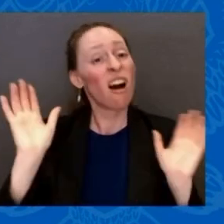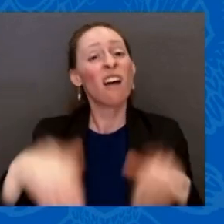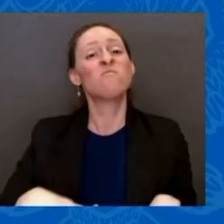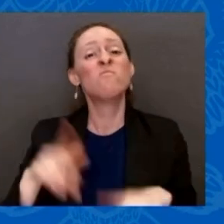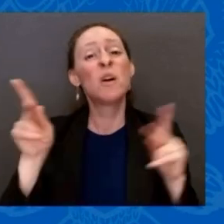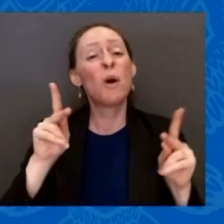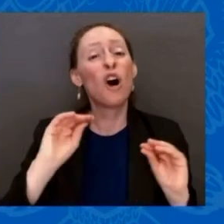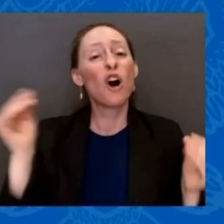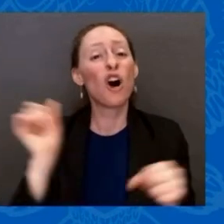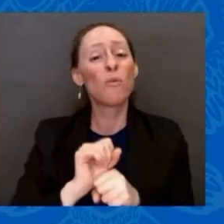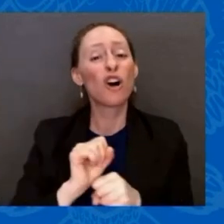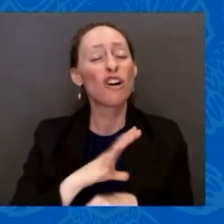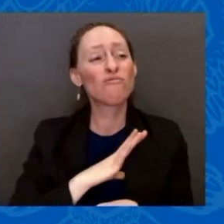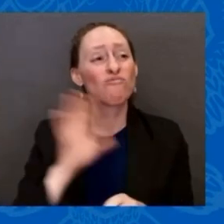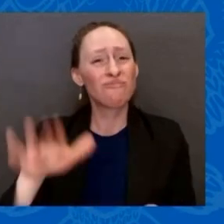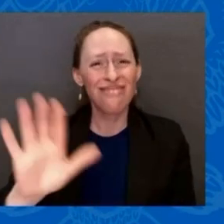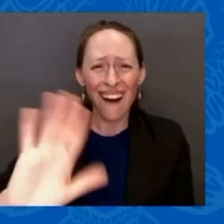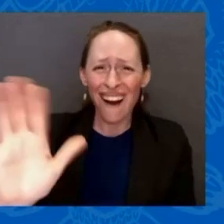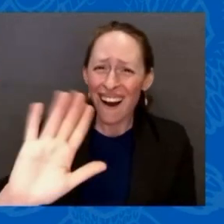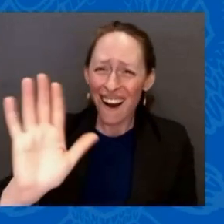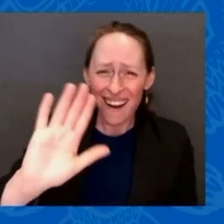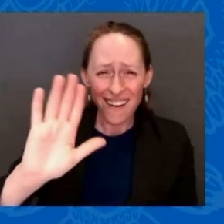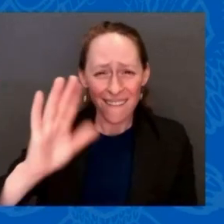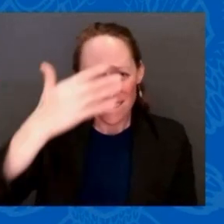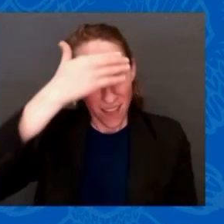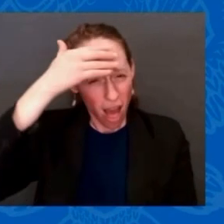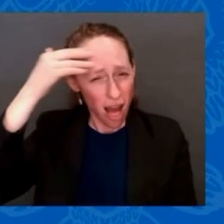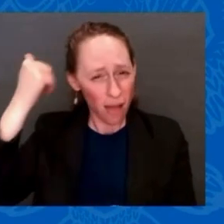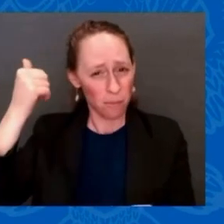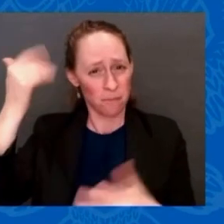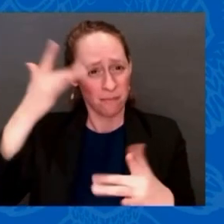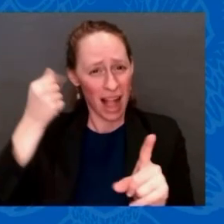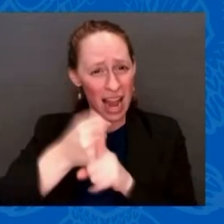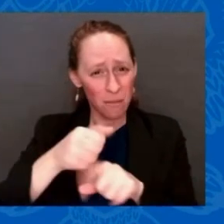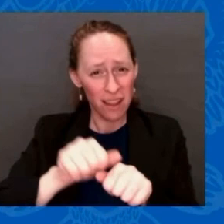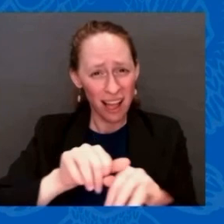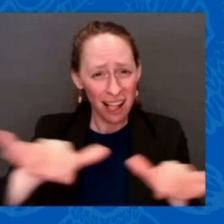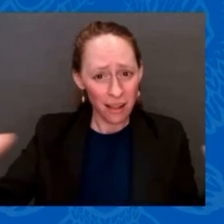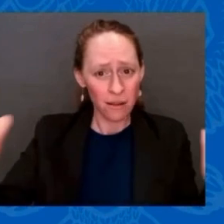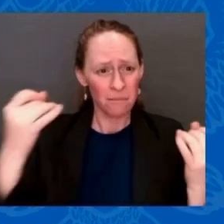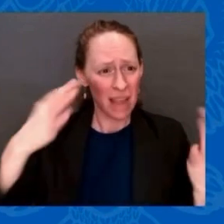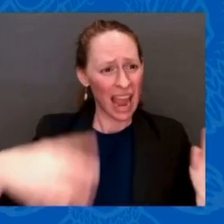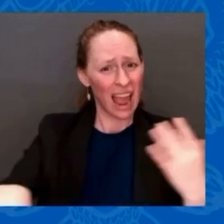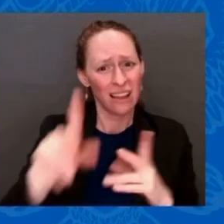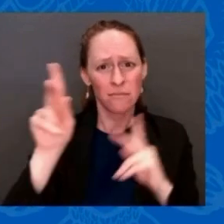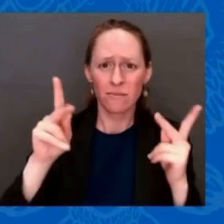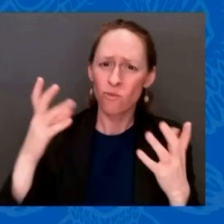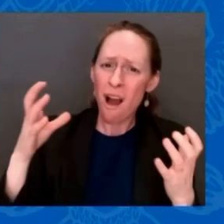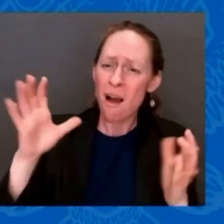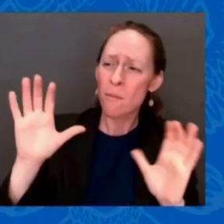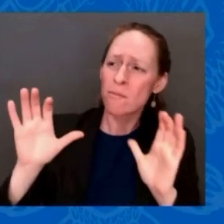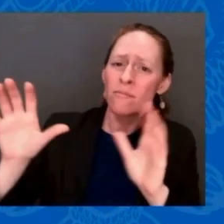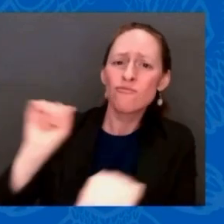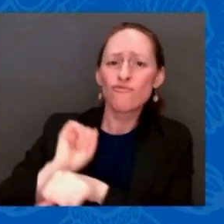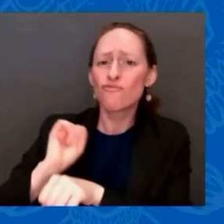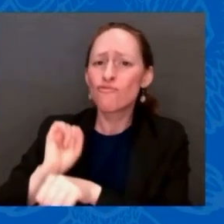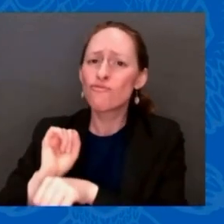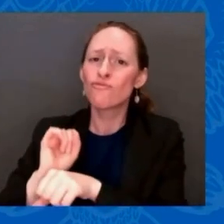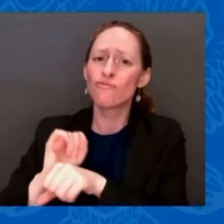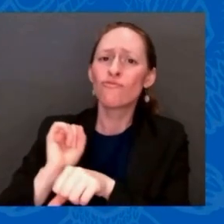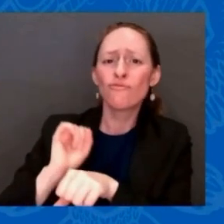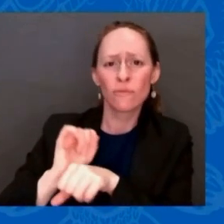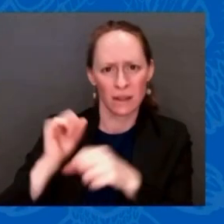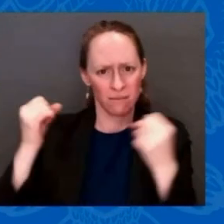we're going to continue this progress and make sure every American has the training and education to participate in this new economy. We've increased